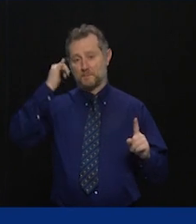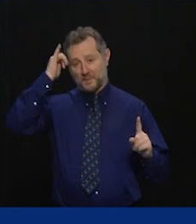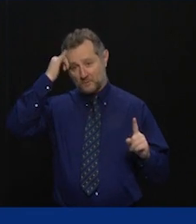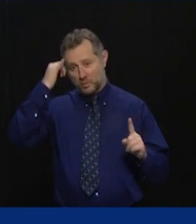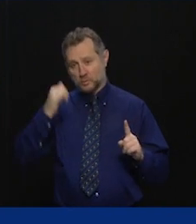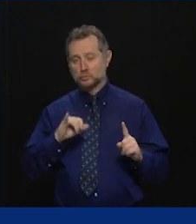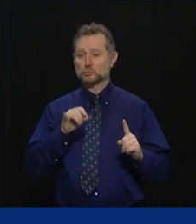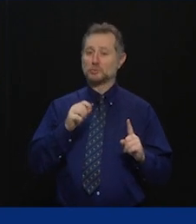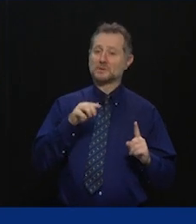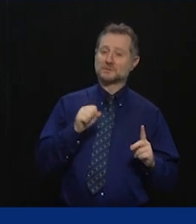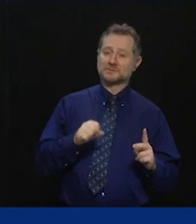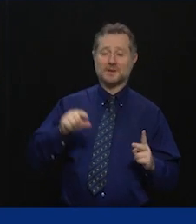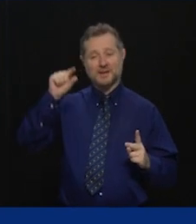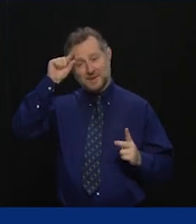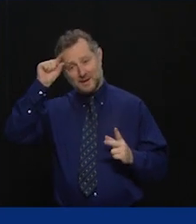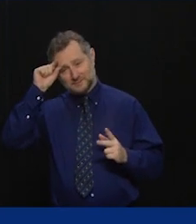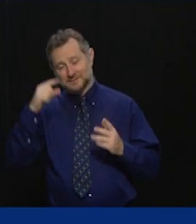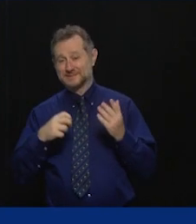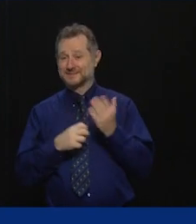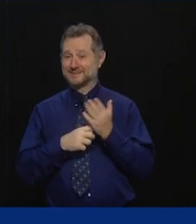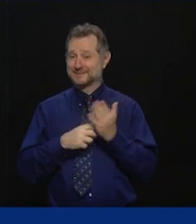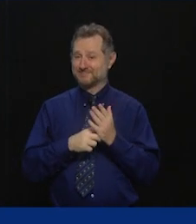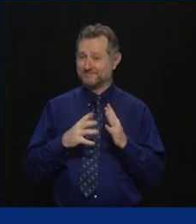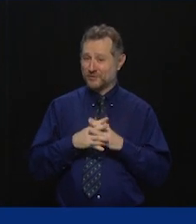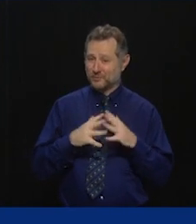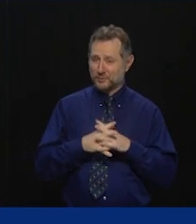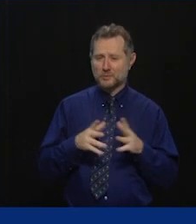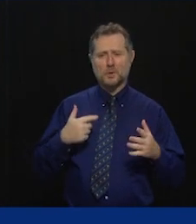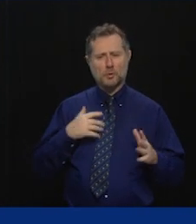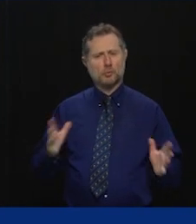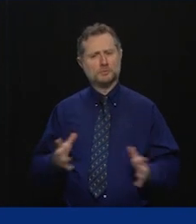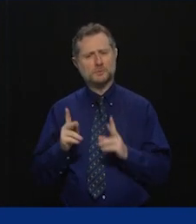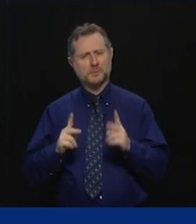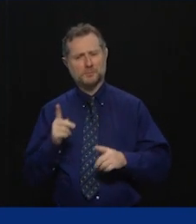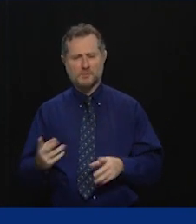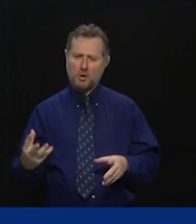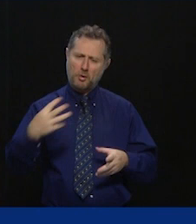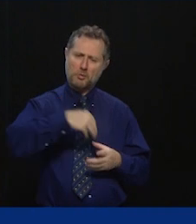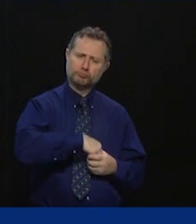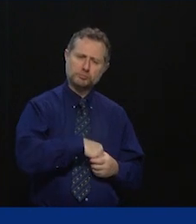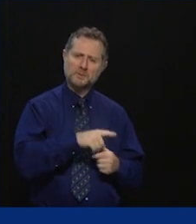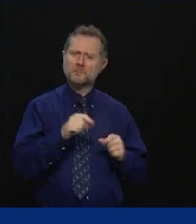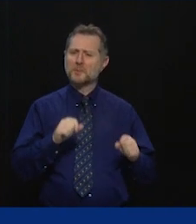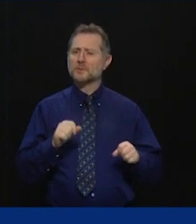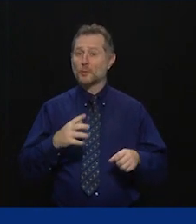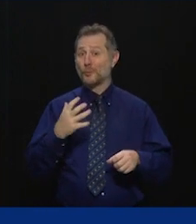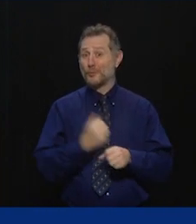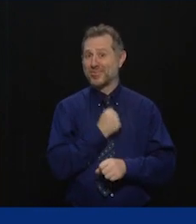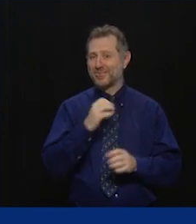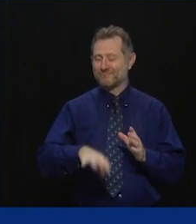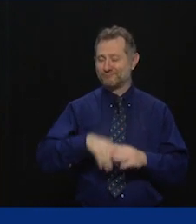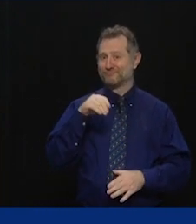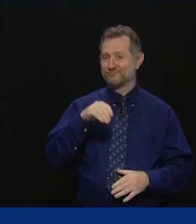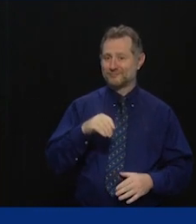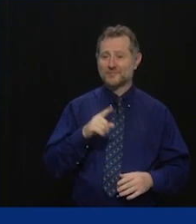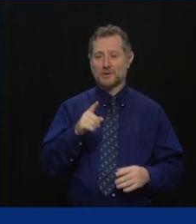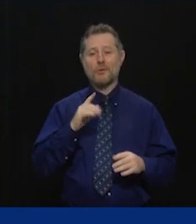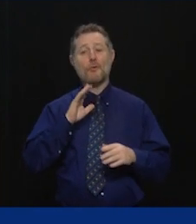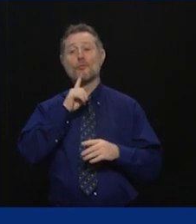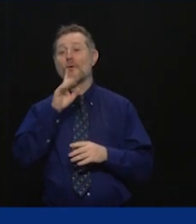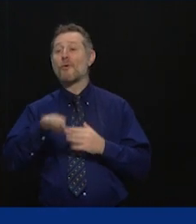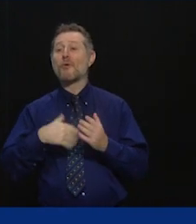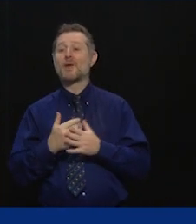the excitement surrounding that, and encouraging people to participate in our sweepstakes. We want to make sure that all of our healthcare workers know how